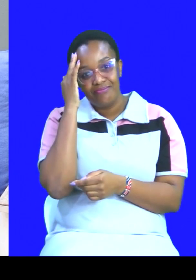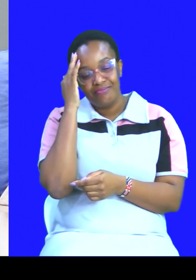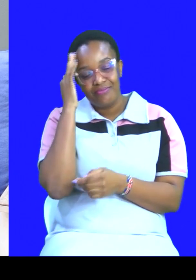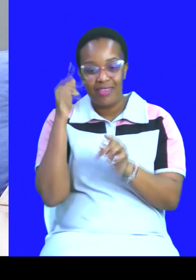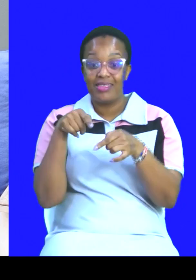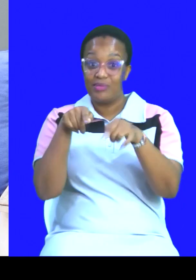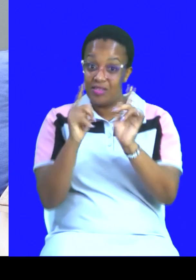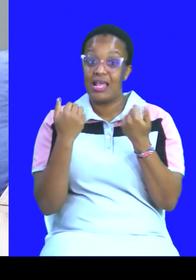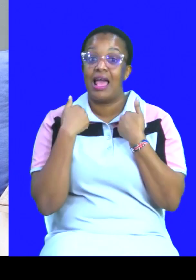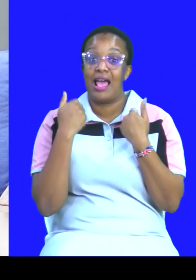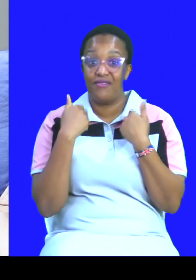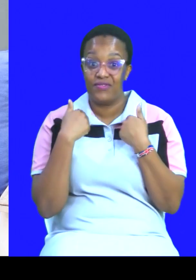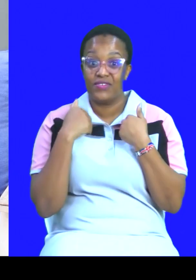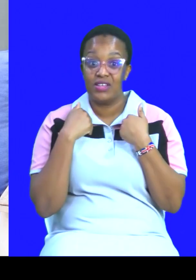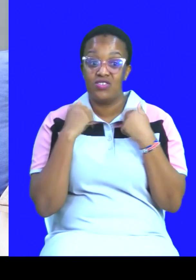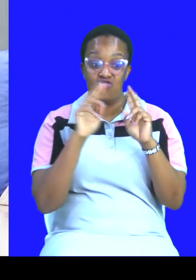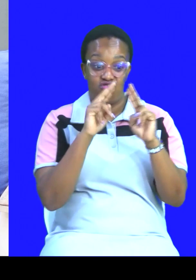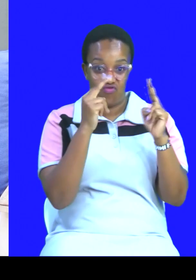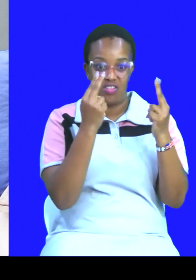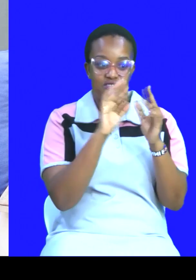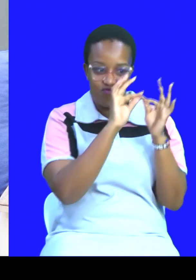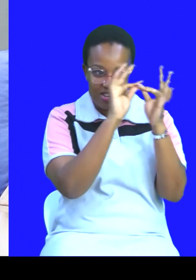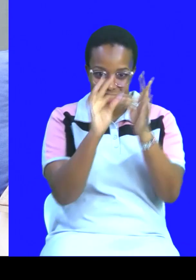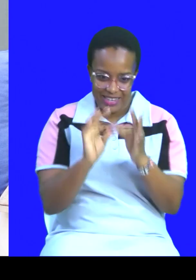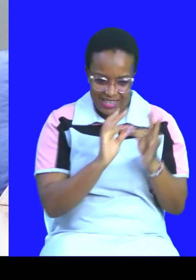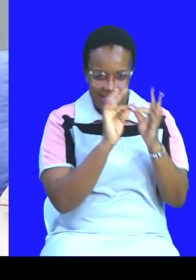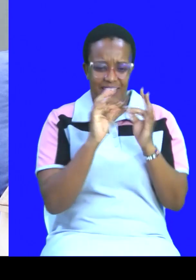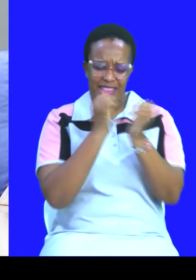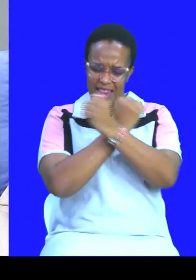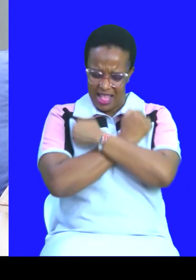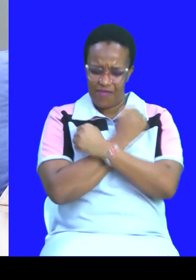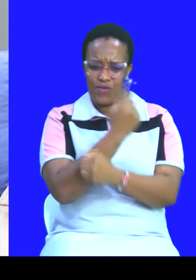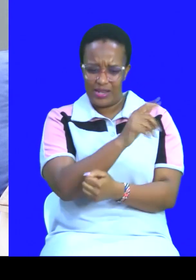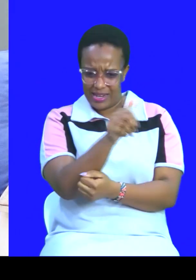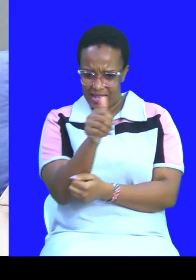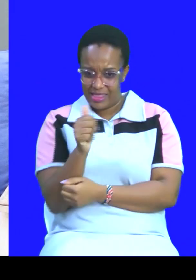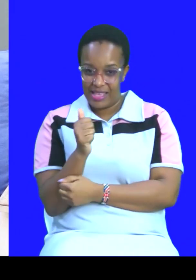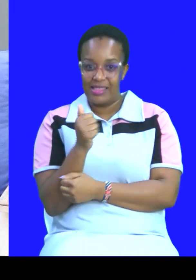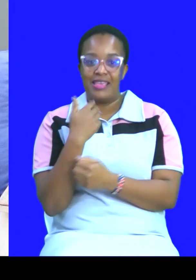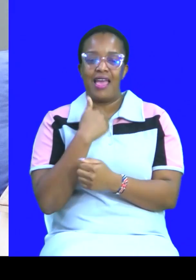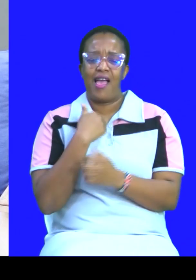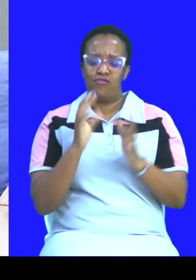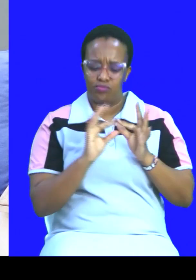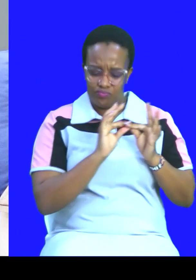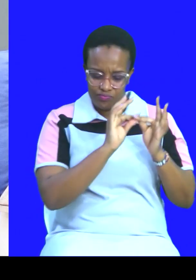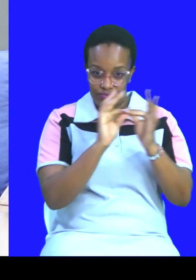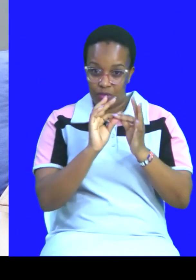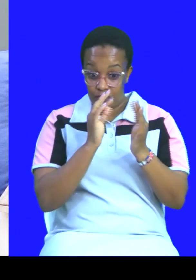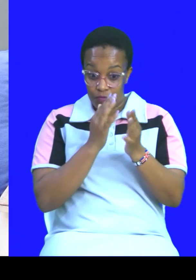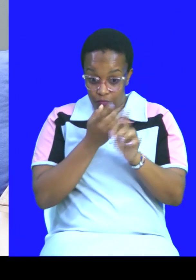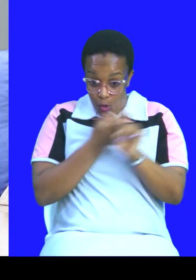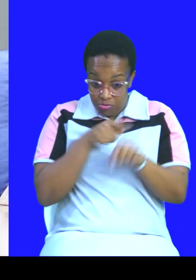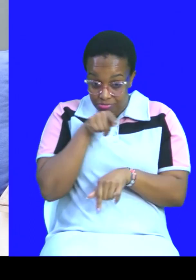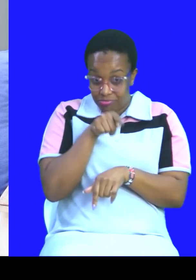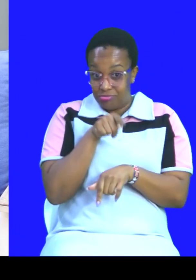they have unit, like they have unity, they love each other and they have unity. So from there they'll be able to